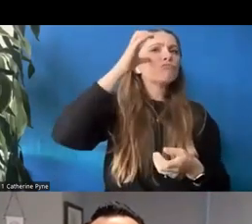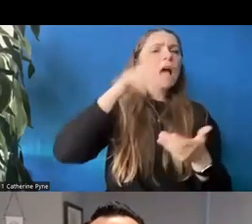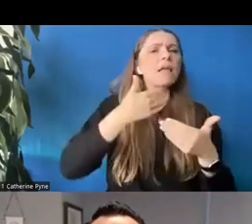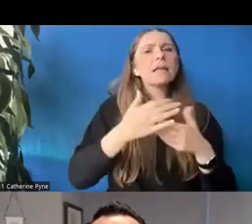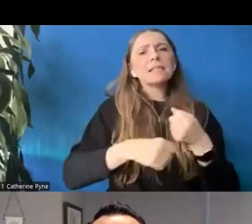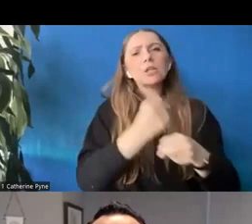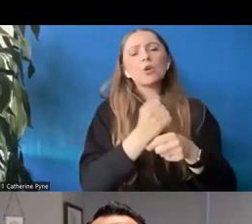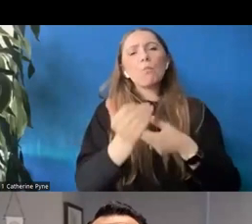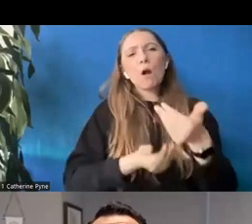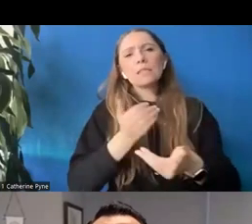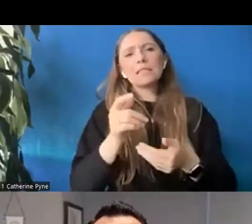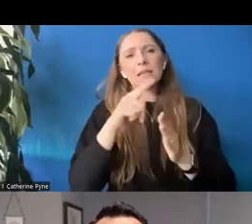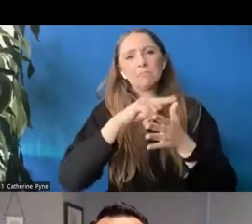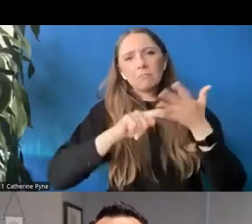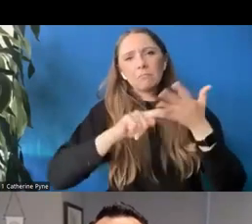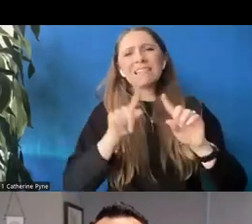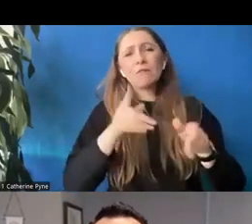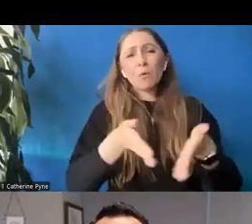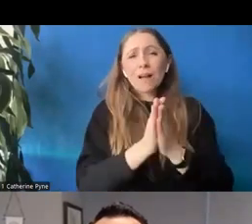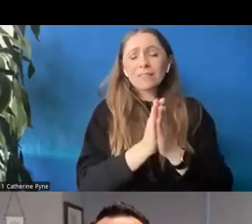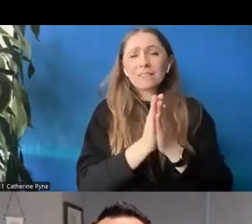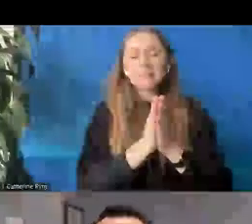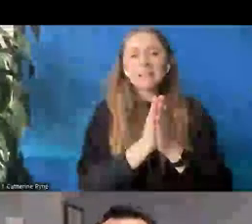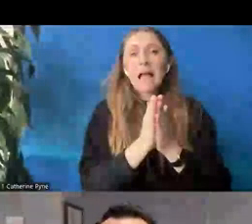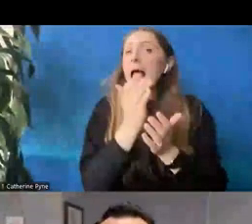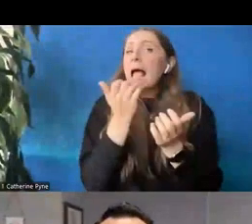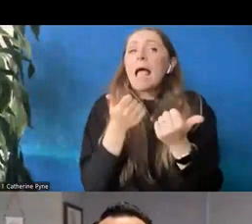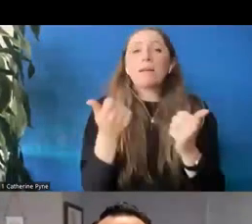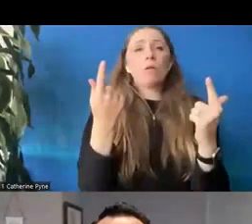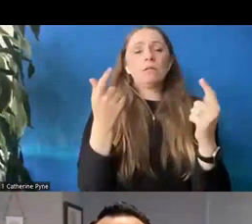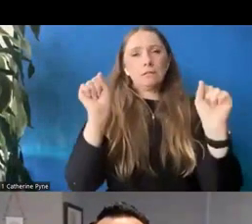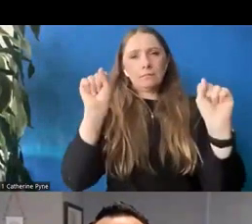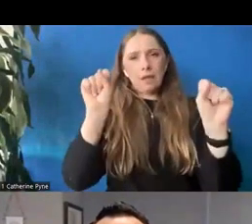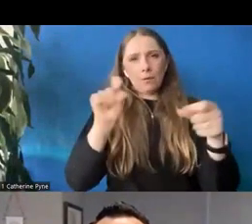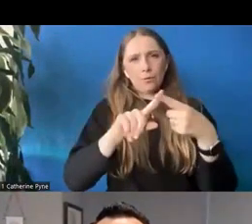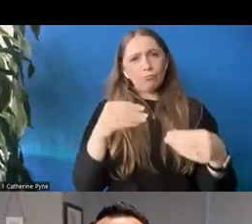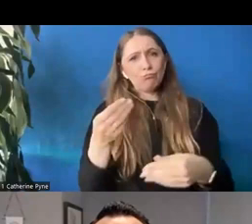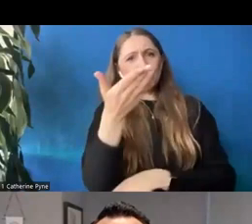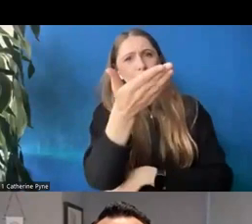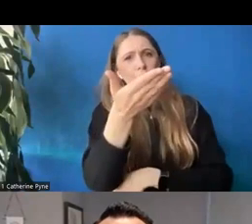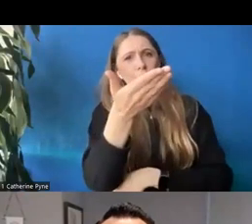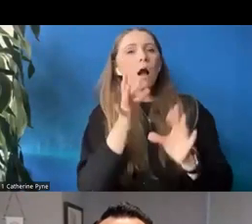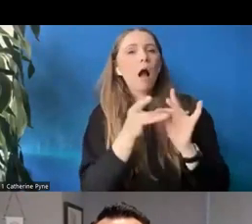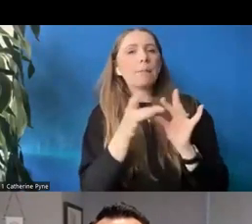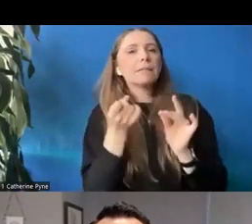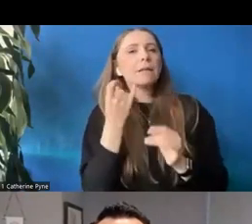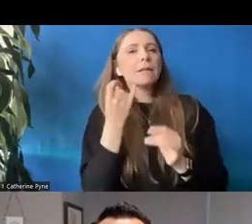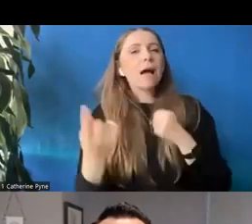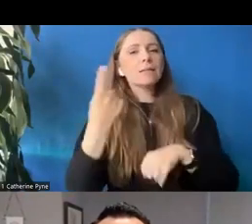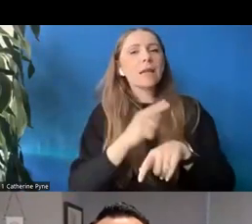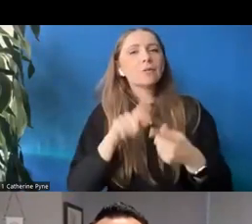in processing those requests. Anyone is able to submit comment, and the last day to do so